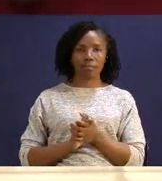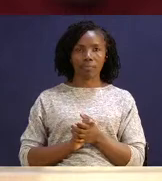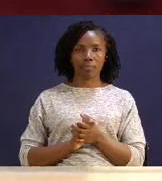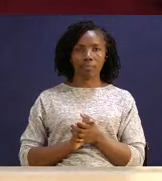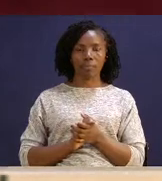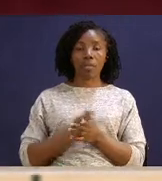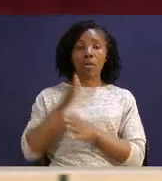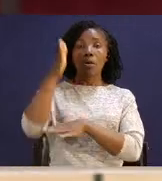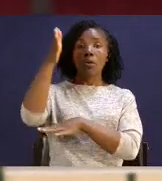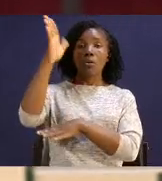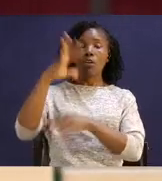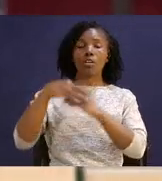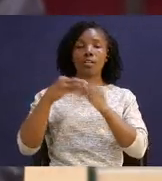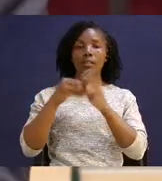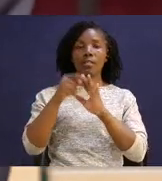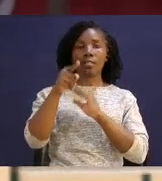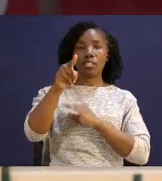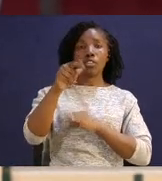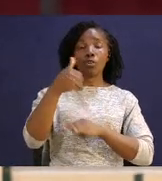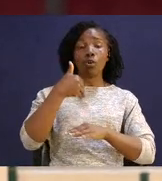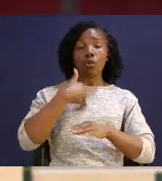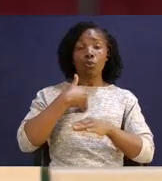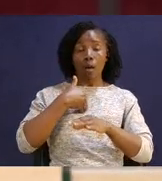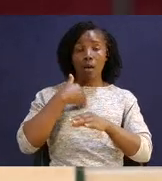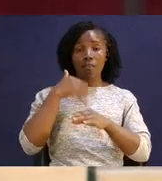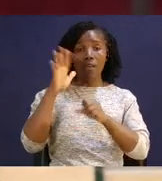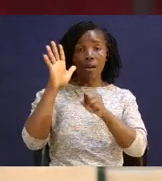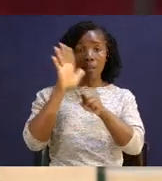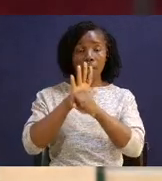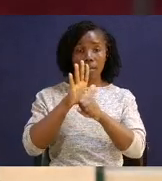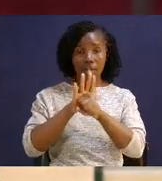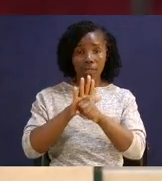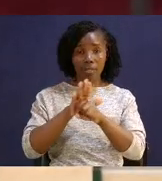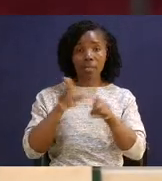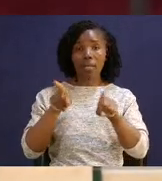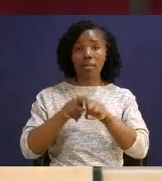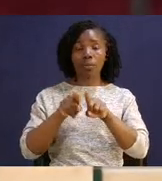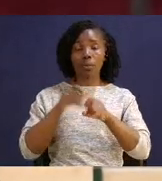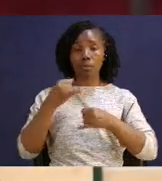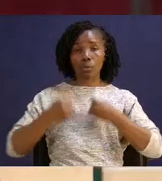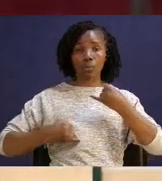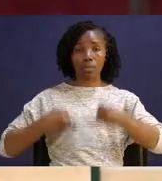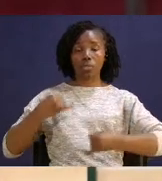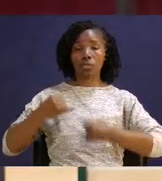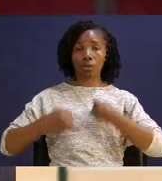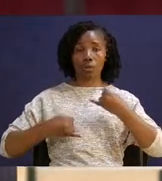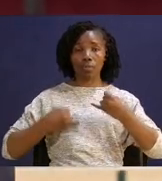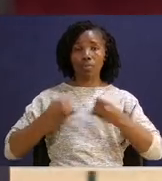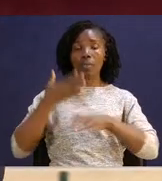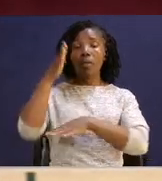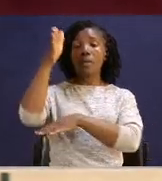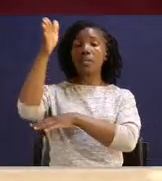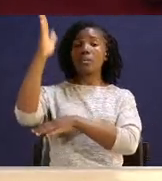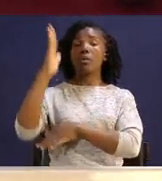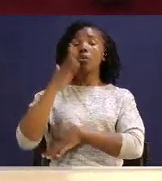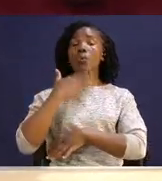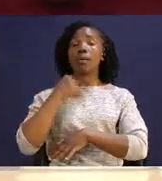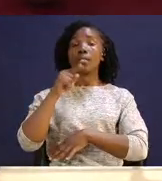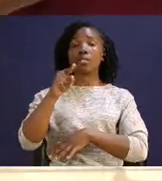have abundance. God created for you to enjoy his abundance. God wants you to have